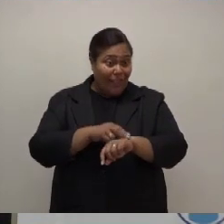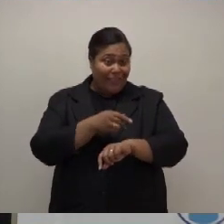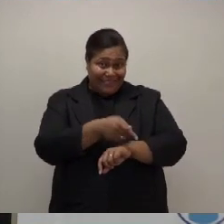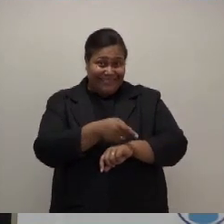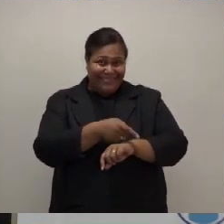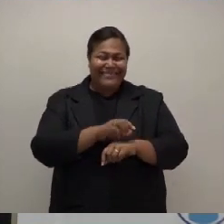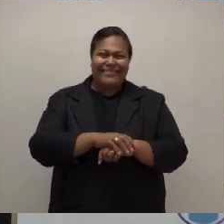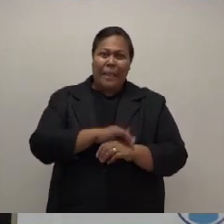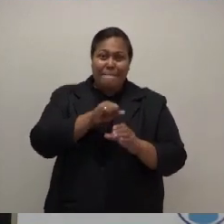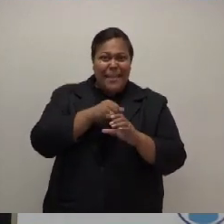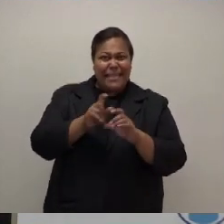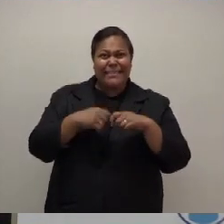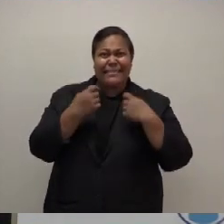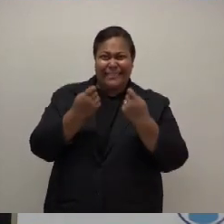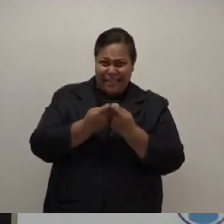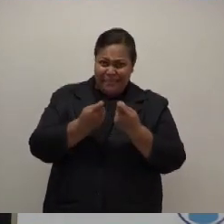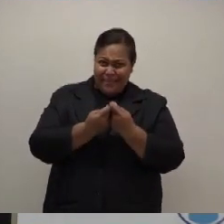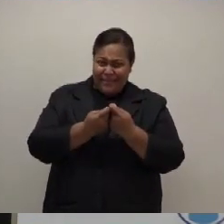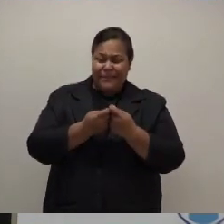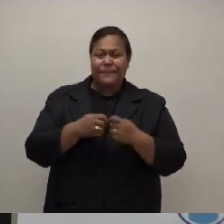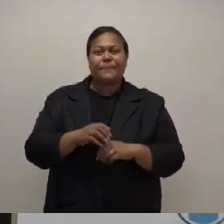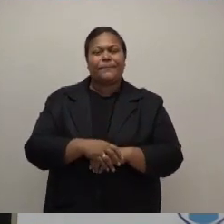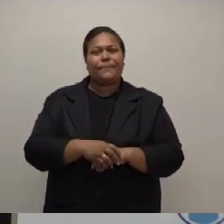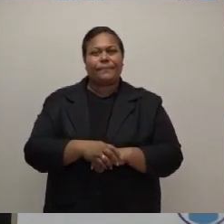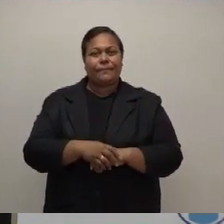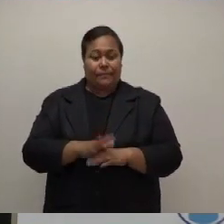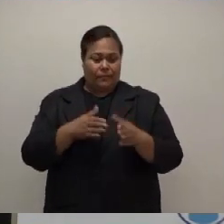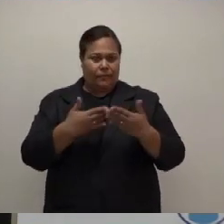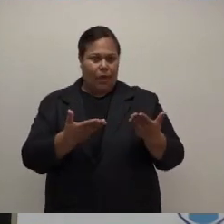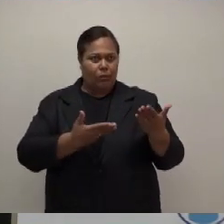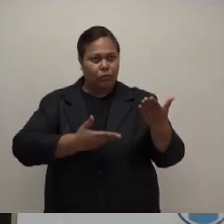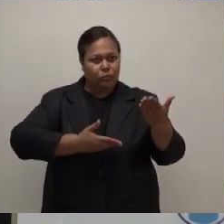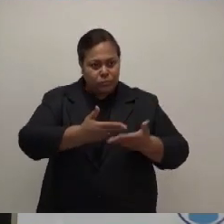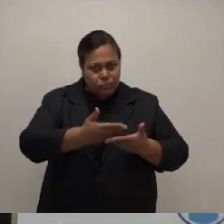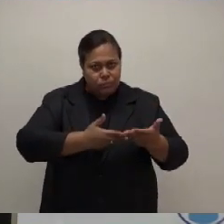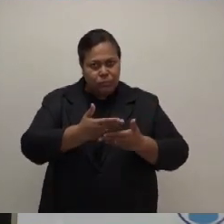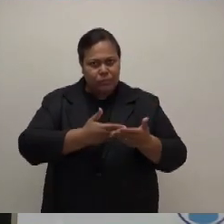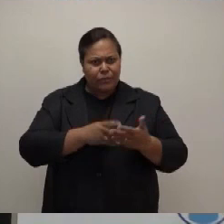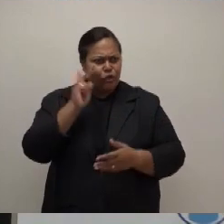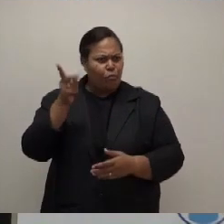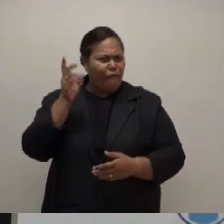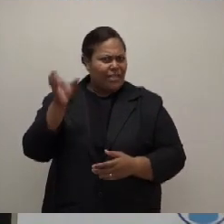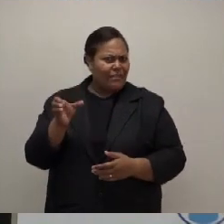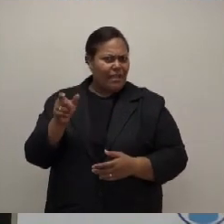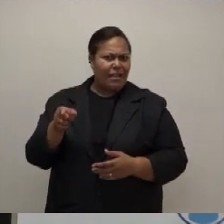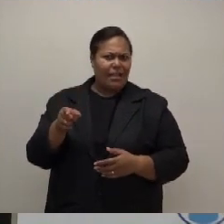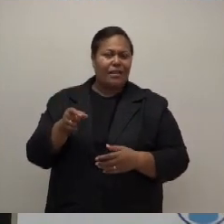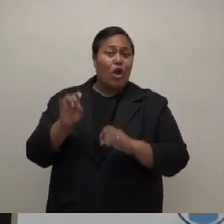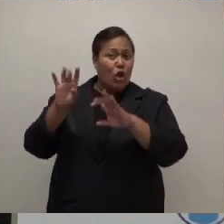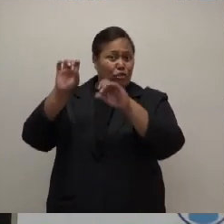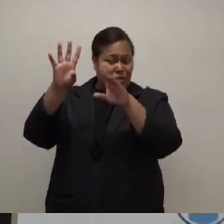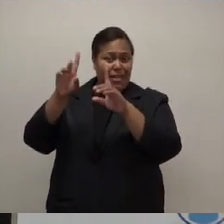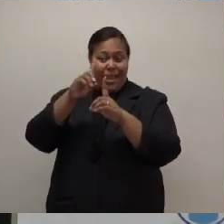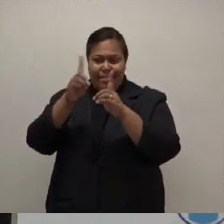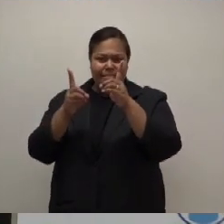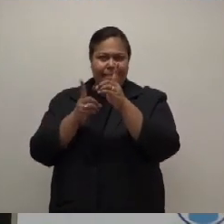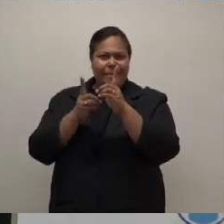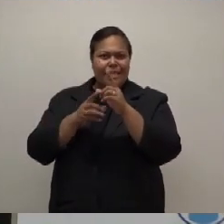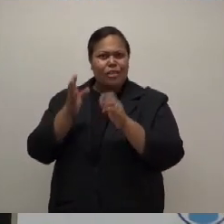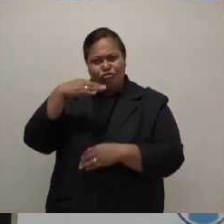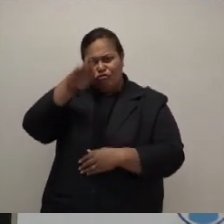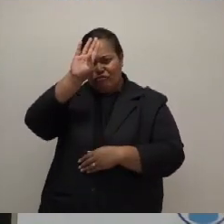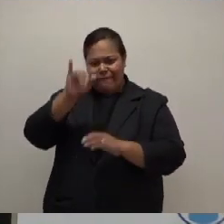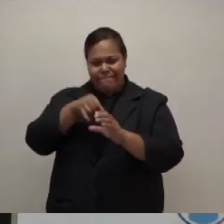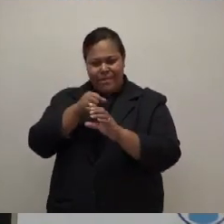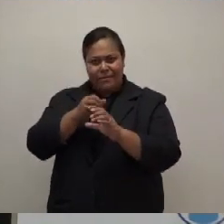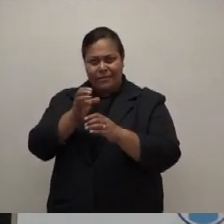Dr. Fong, and Dr. Tunrawu, are in talks with Professor Paul Kelly, Australia's Deputy Chief Medical Officer, and are